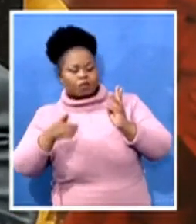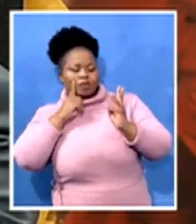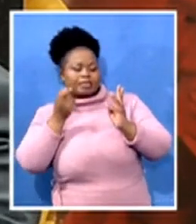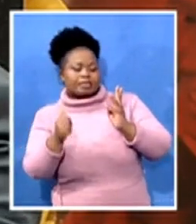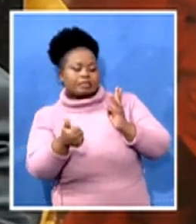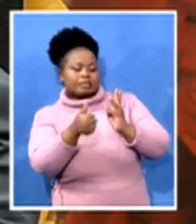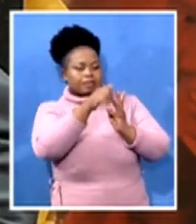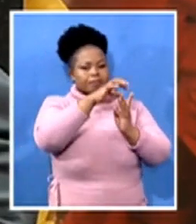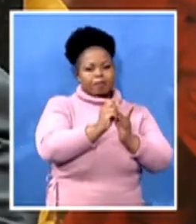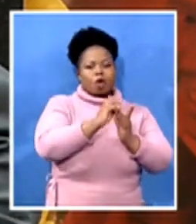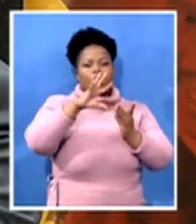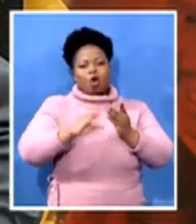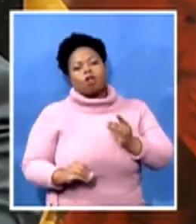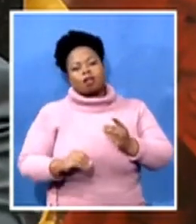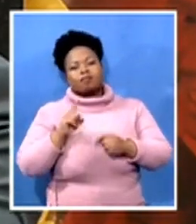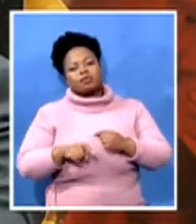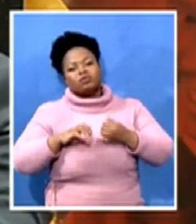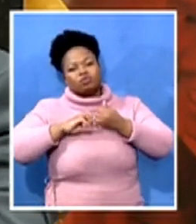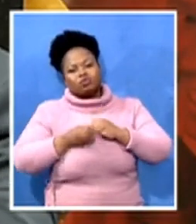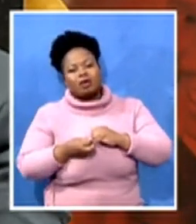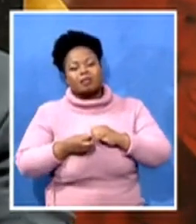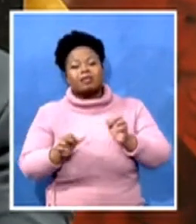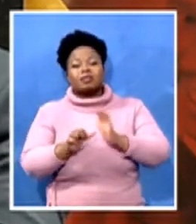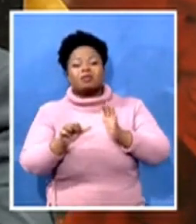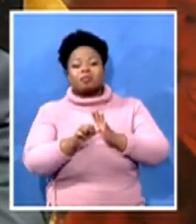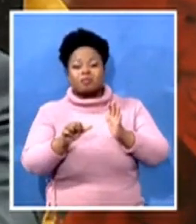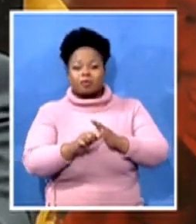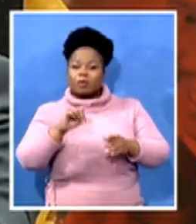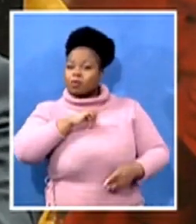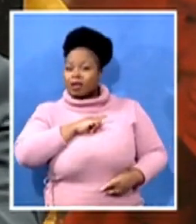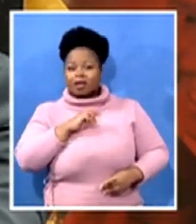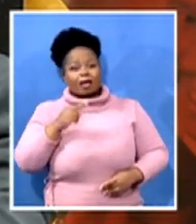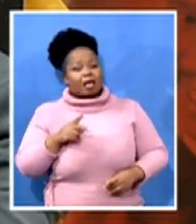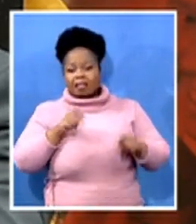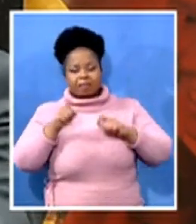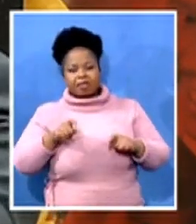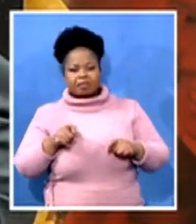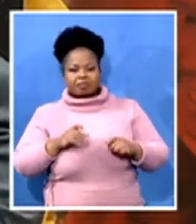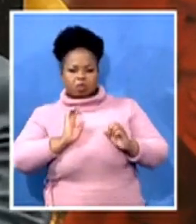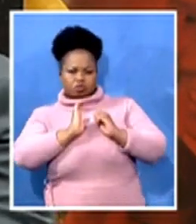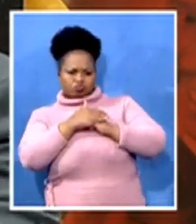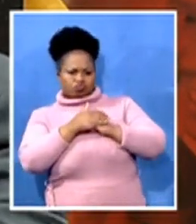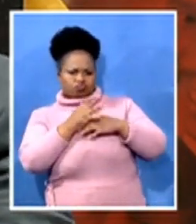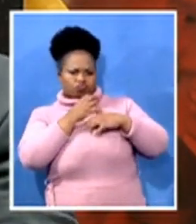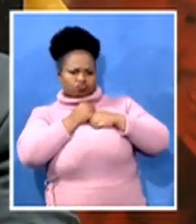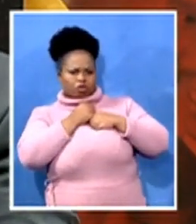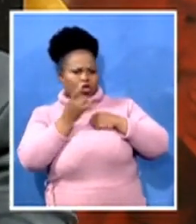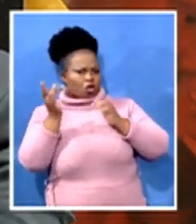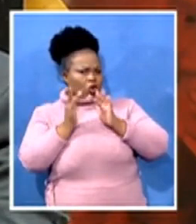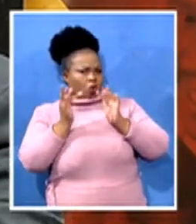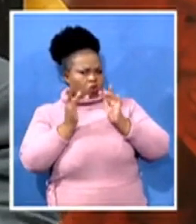enze report kuba abanye abantu abazivezi, singazazi neecontact zabo kakuhle kuba besoyikwa ubukulwa njalo